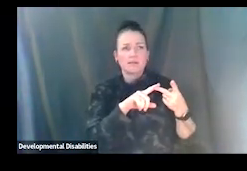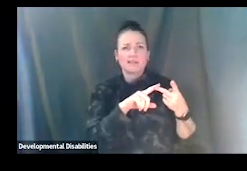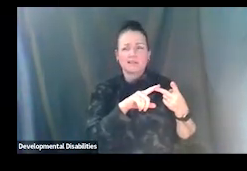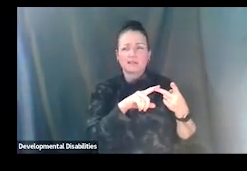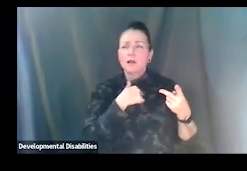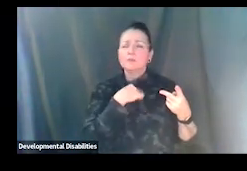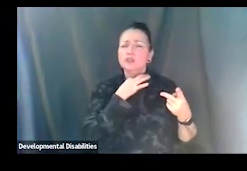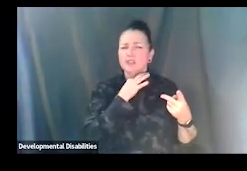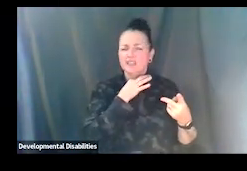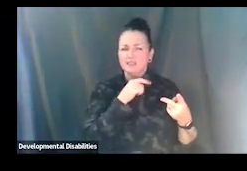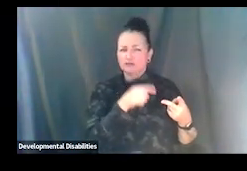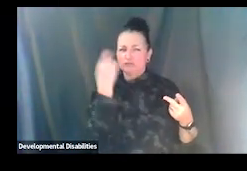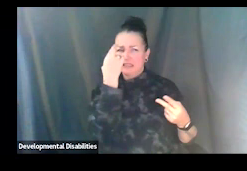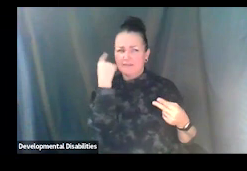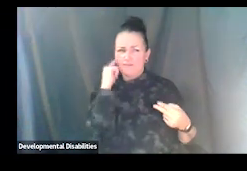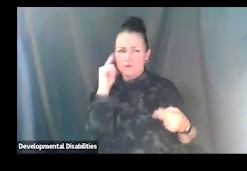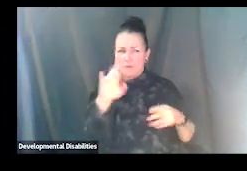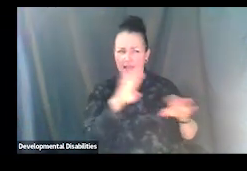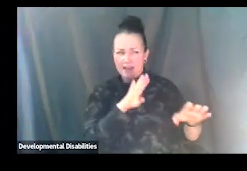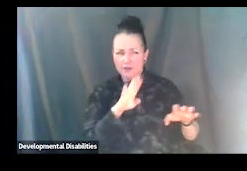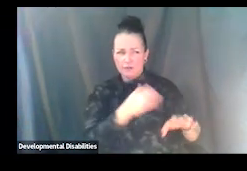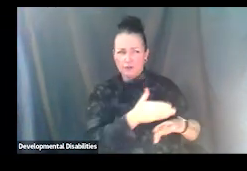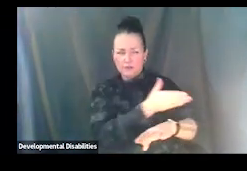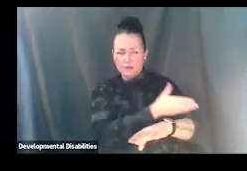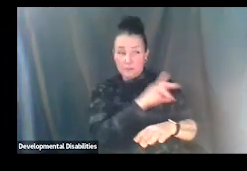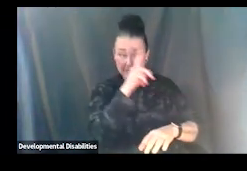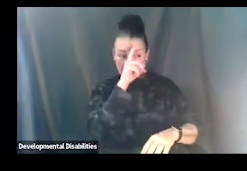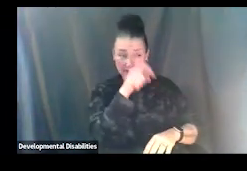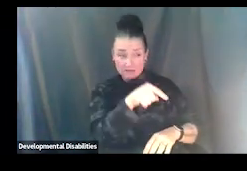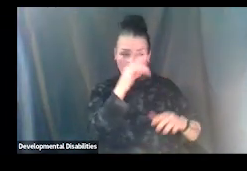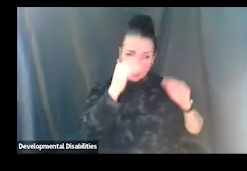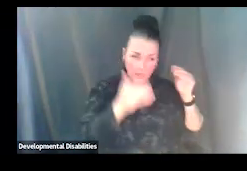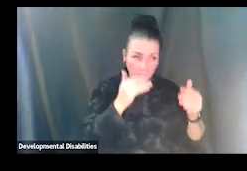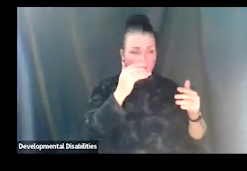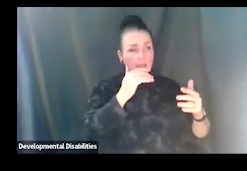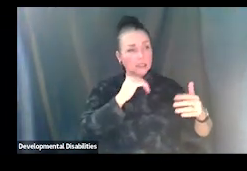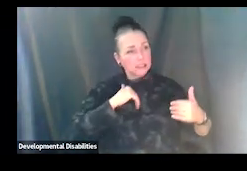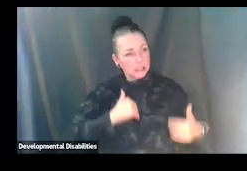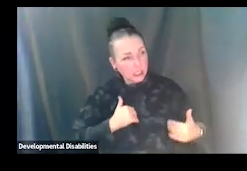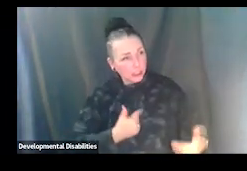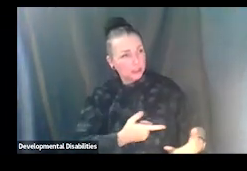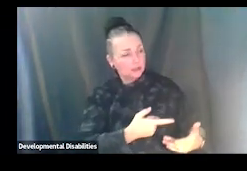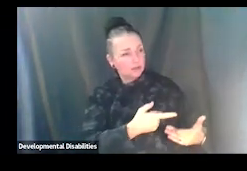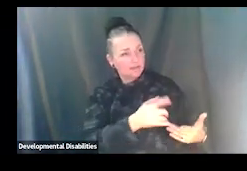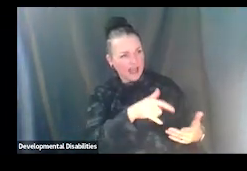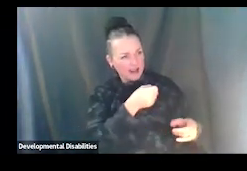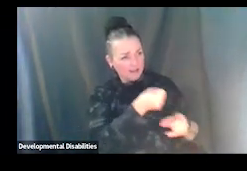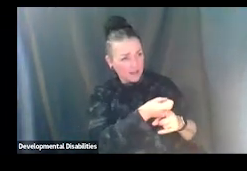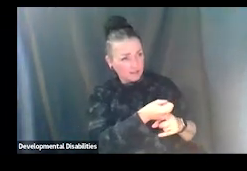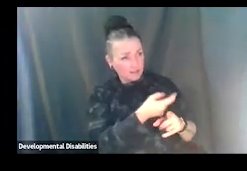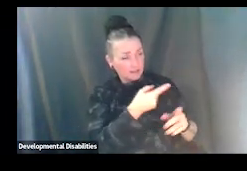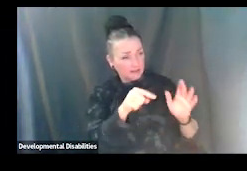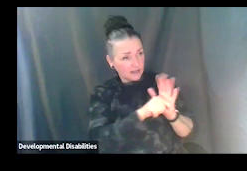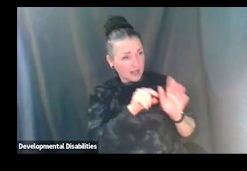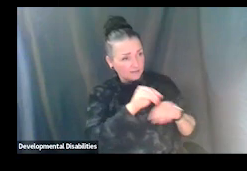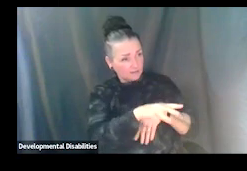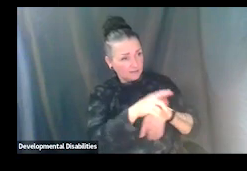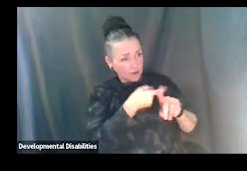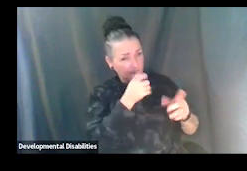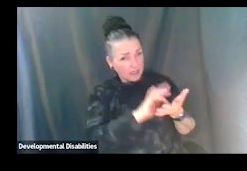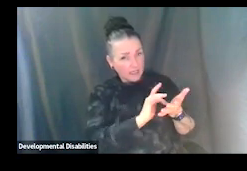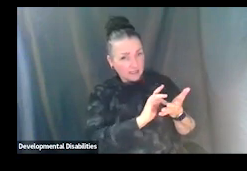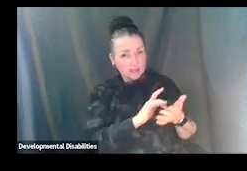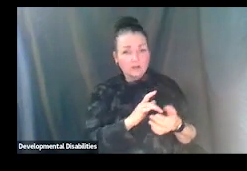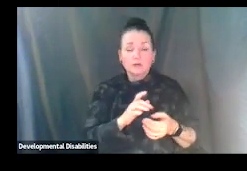see, so this score, so this baseline is actually the end of the double-blind study. So we can see that the score on the